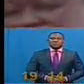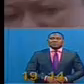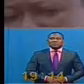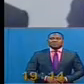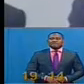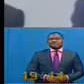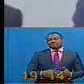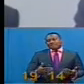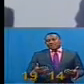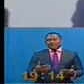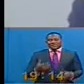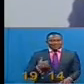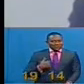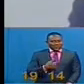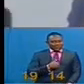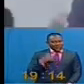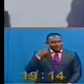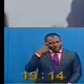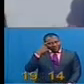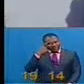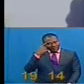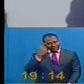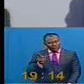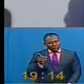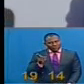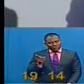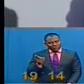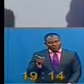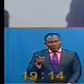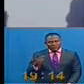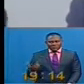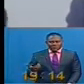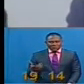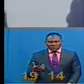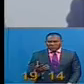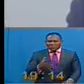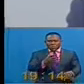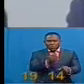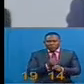In the minds of some of us, you did debt collection,